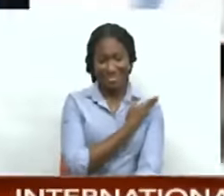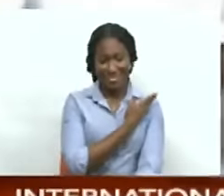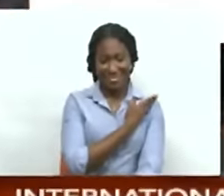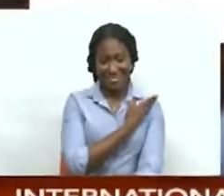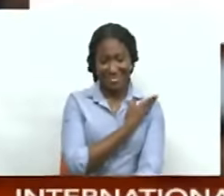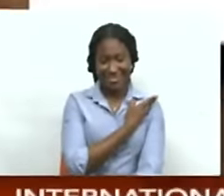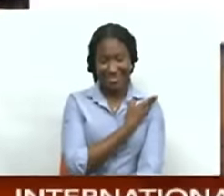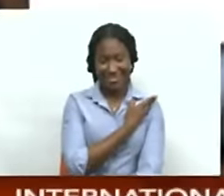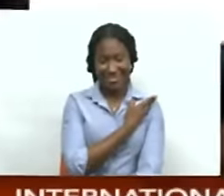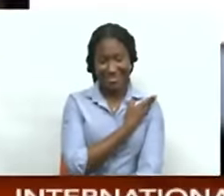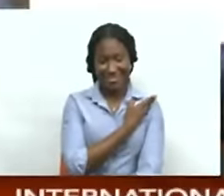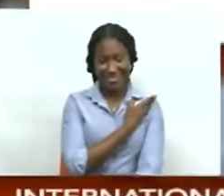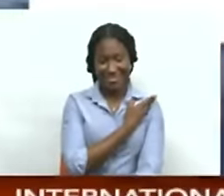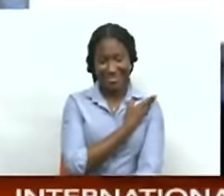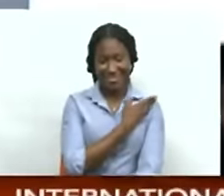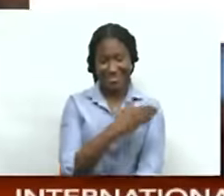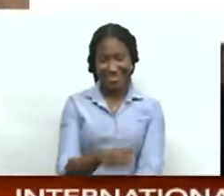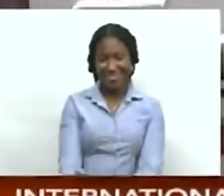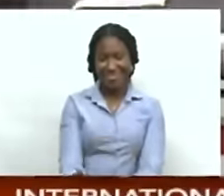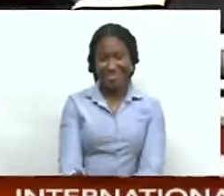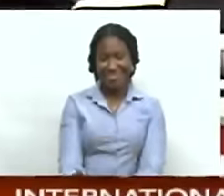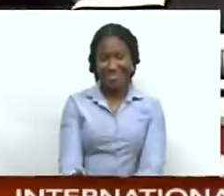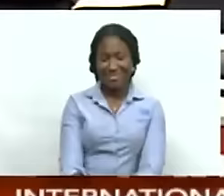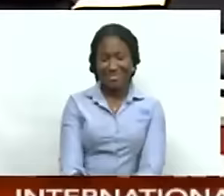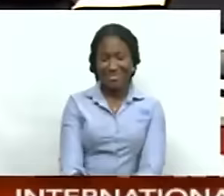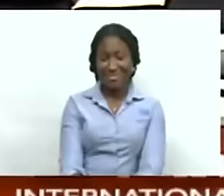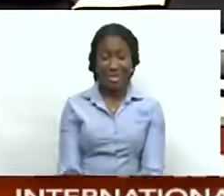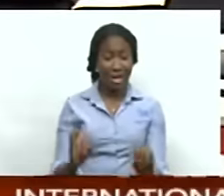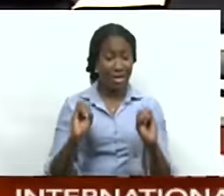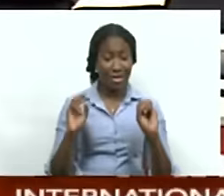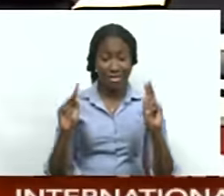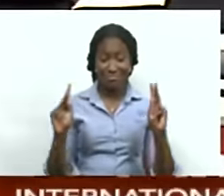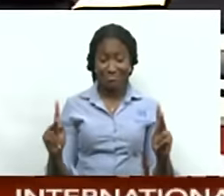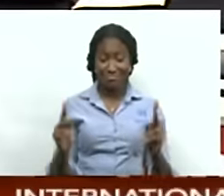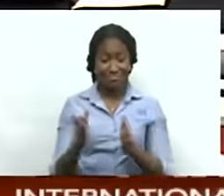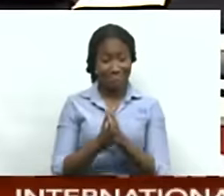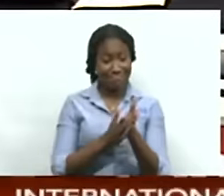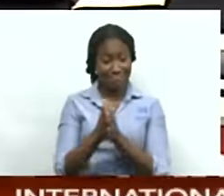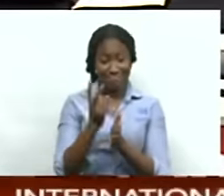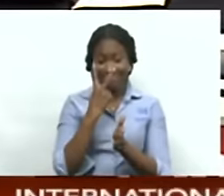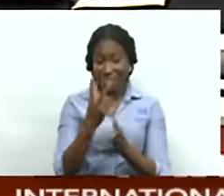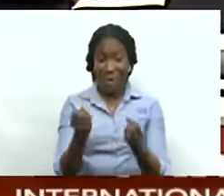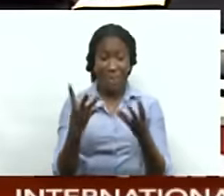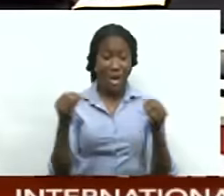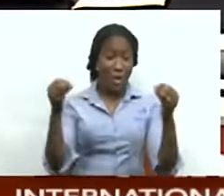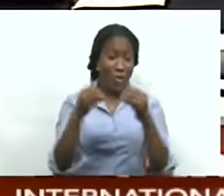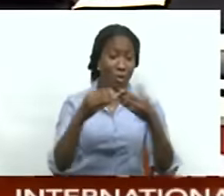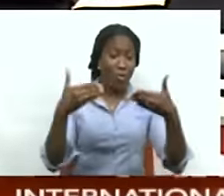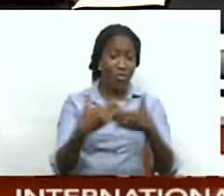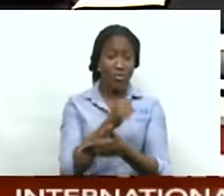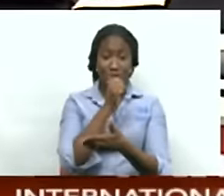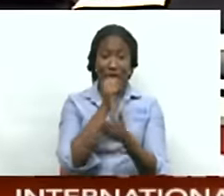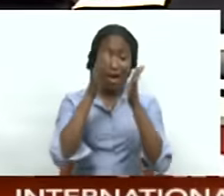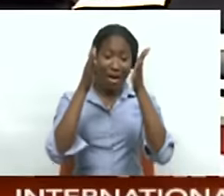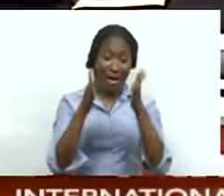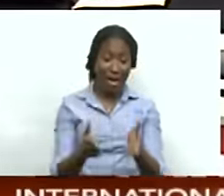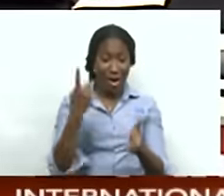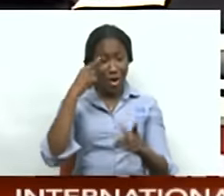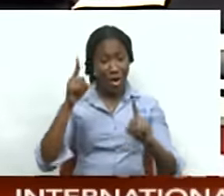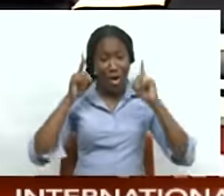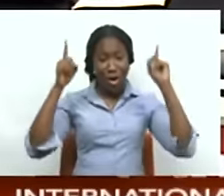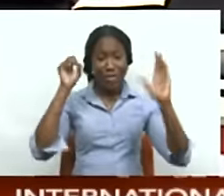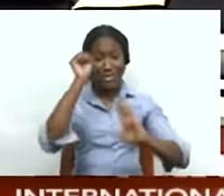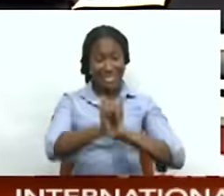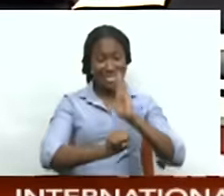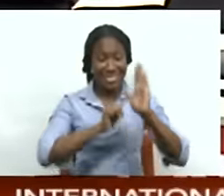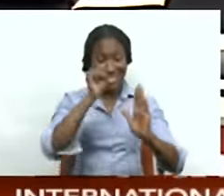culture. Okay, and looking forward to seeing many more new artists out in the carnival season. They've certainly been